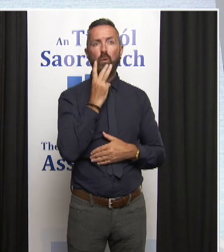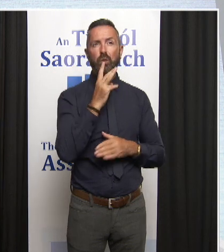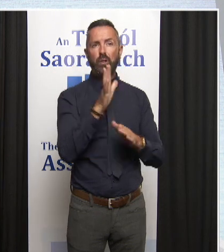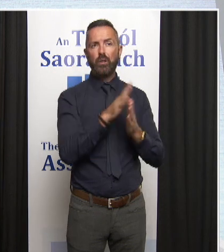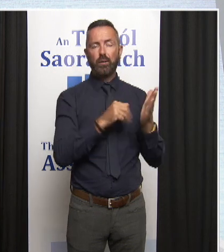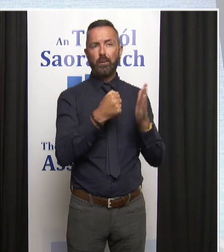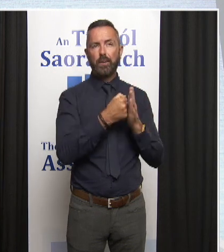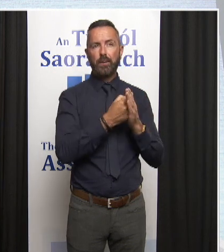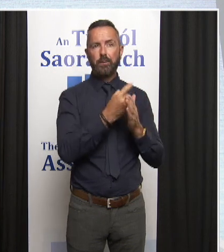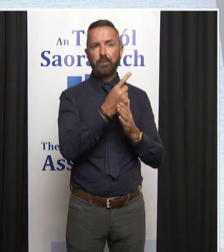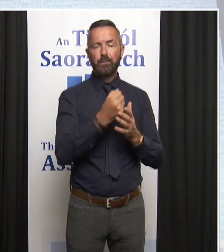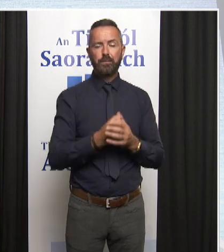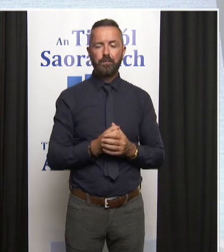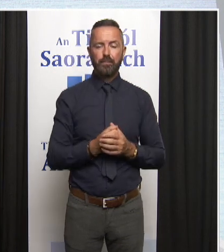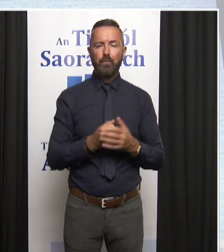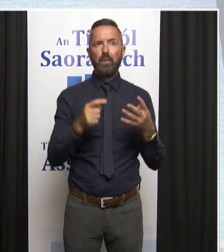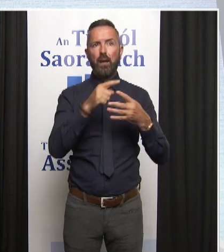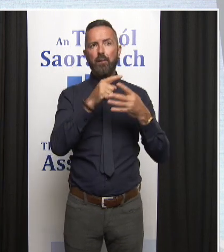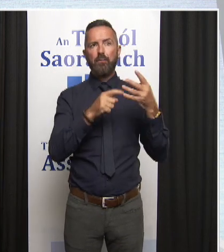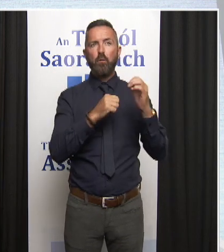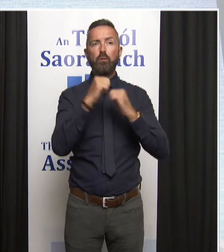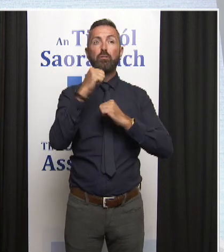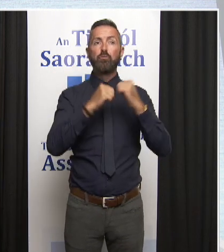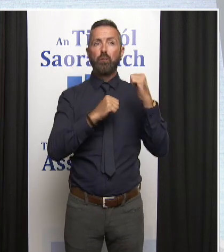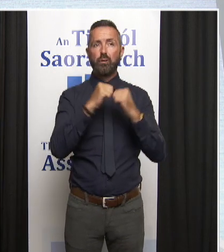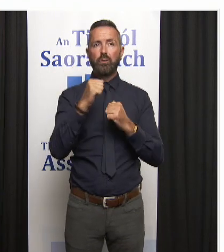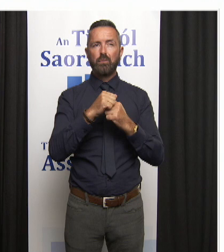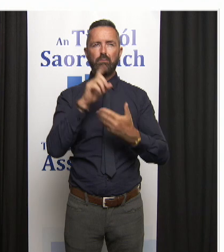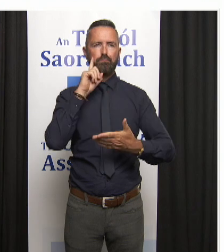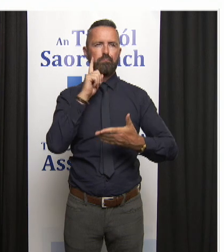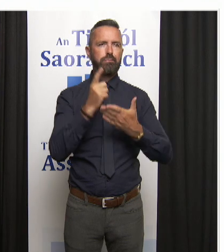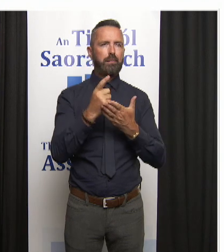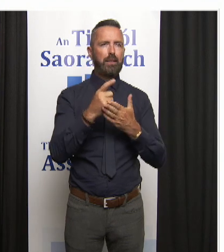With regard to the four structures, we believe that at the table,